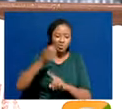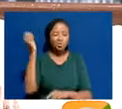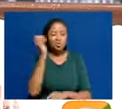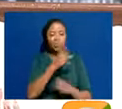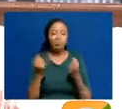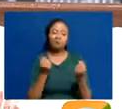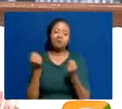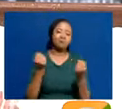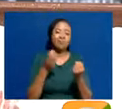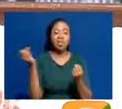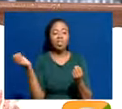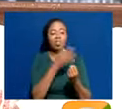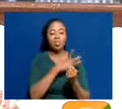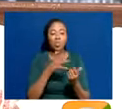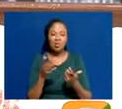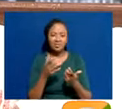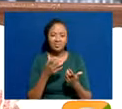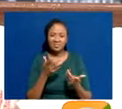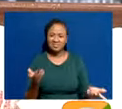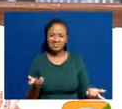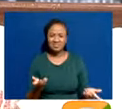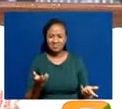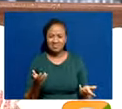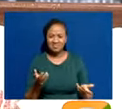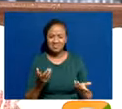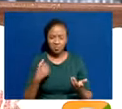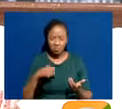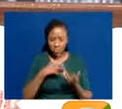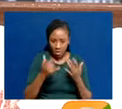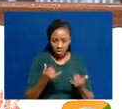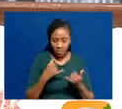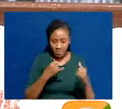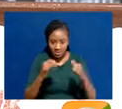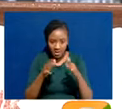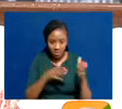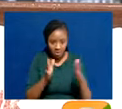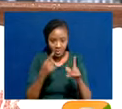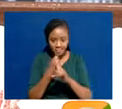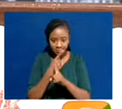just closed, and now we're evaluating bids for a waste-to-energy project.